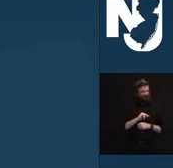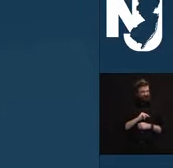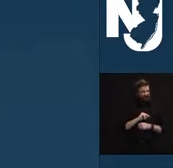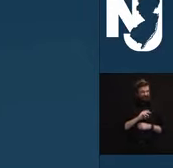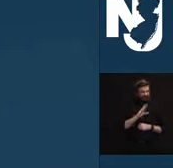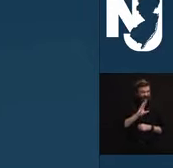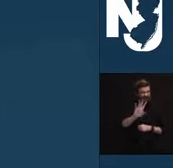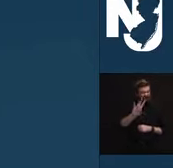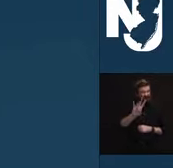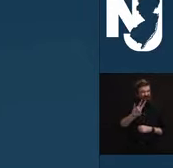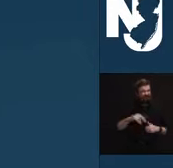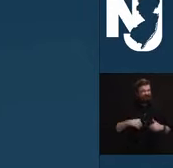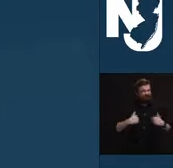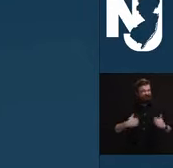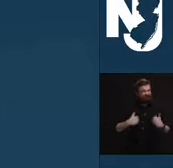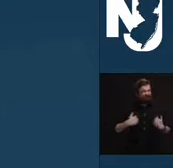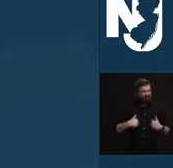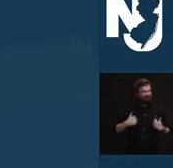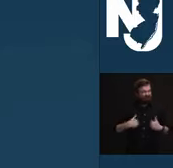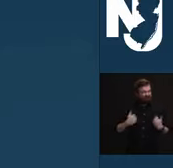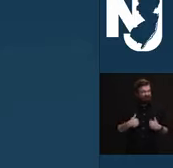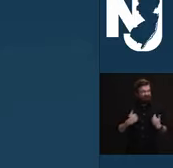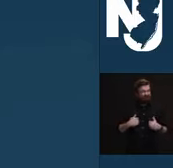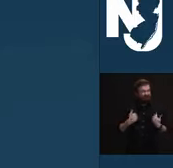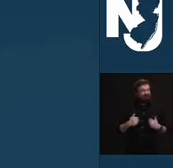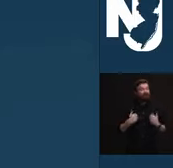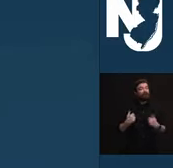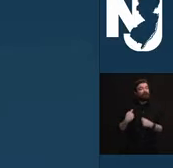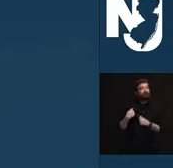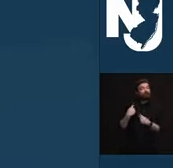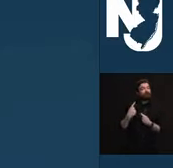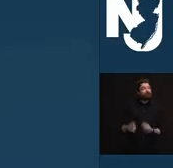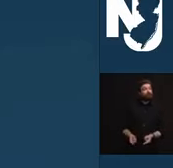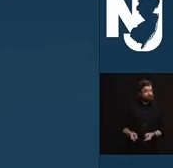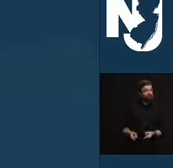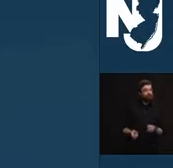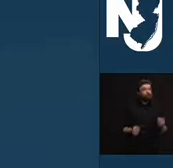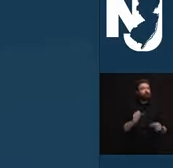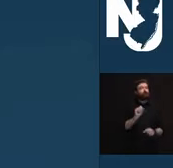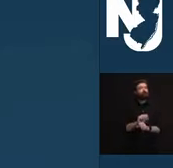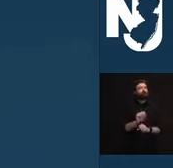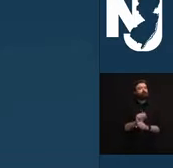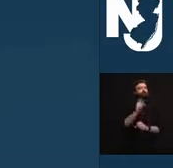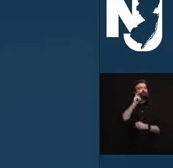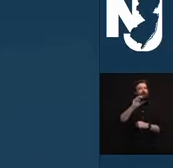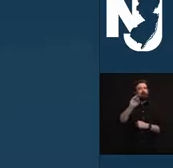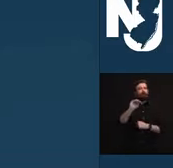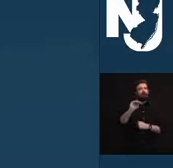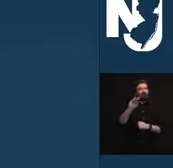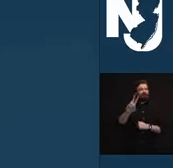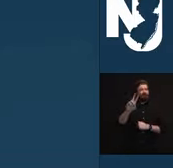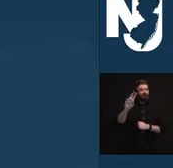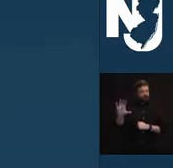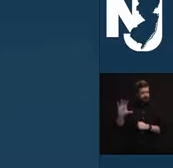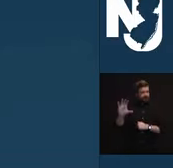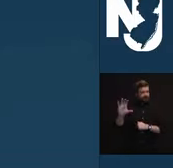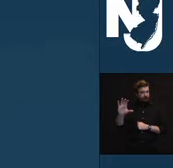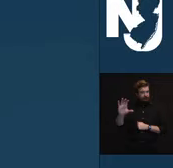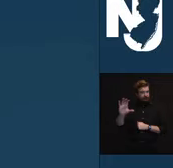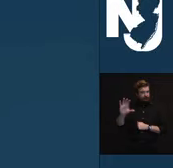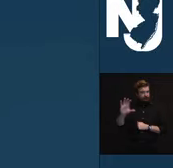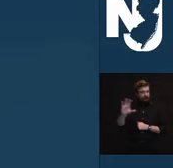the past 15 years, he was a member of the team at the Motor Vehicle Commission, working as a bus inspector in North